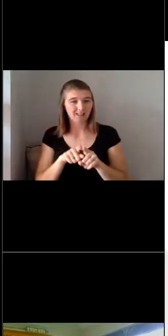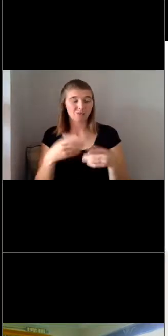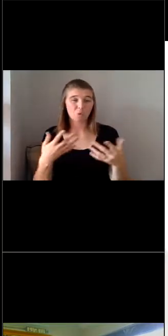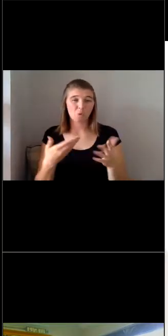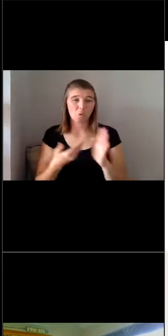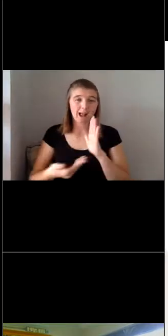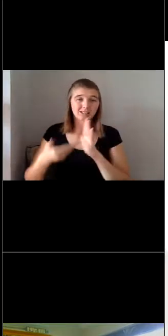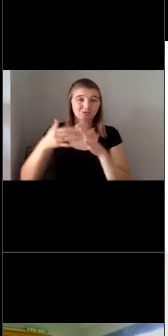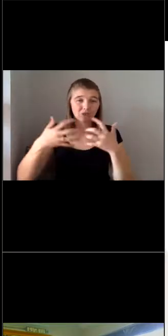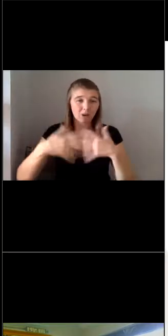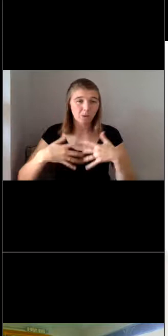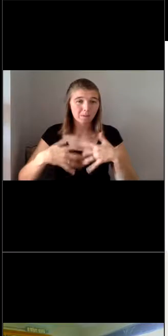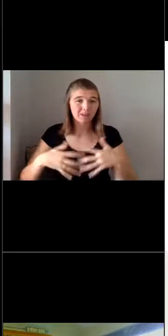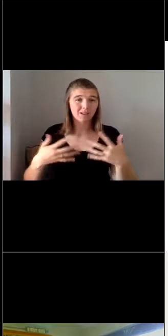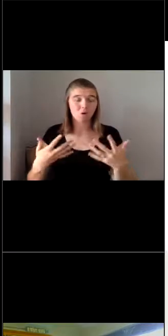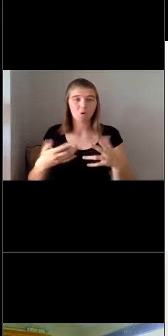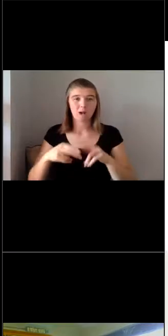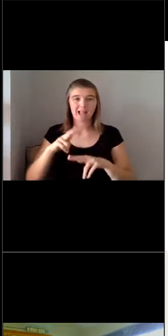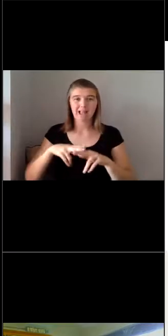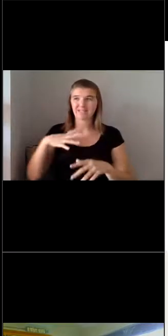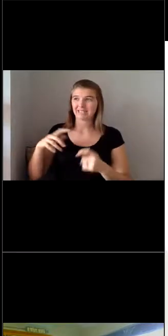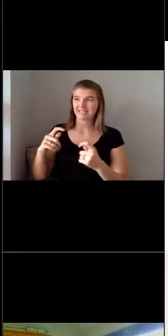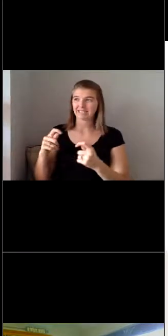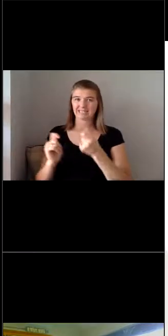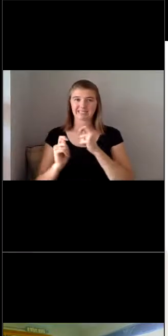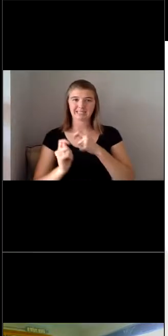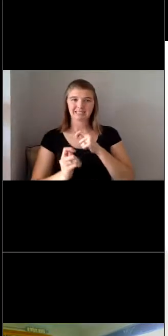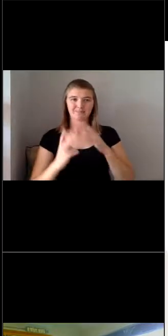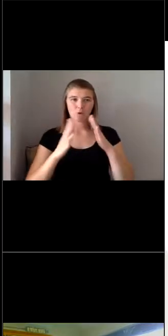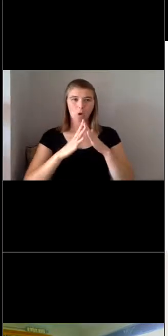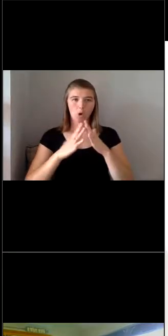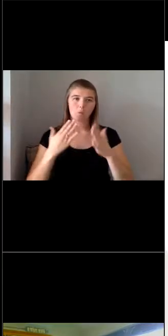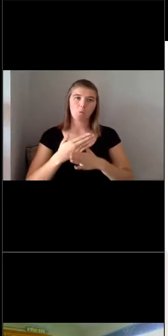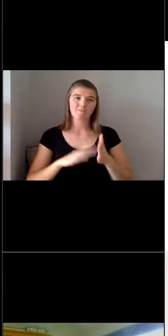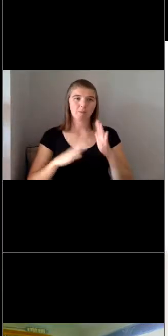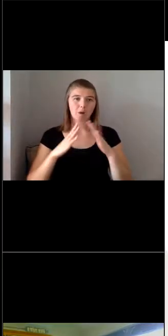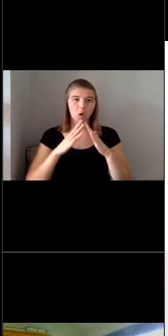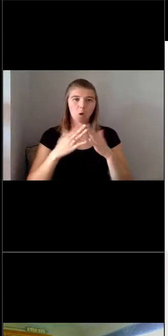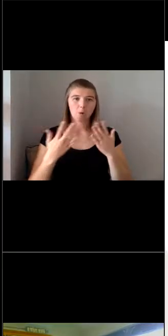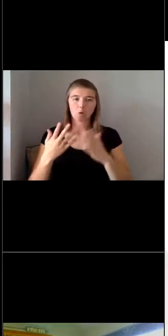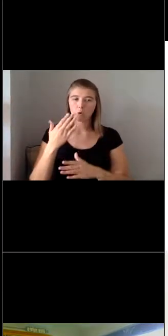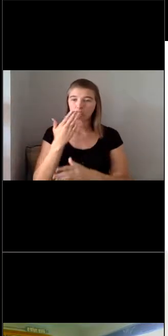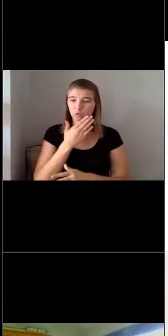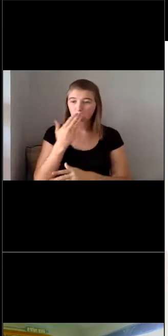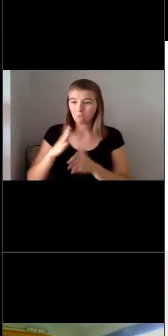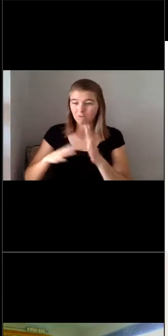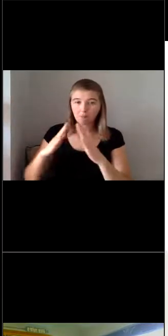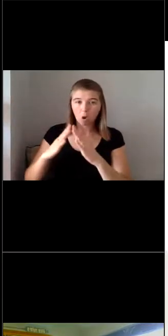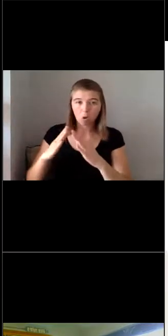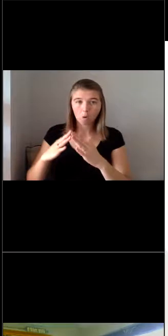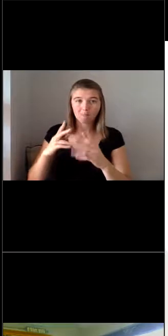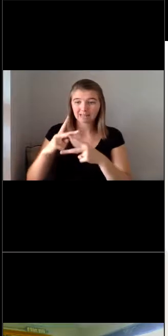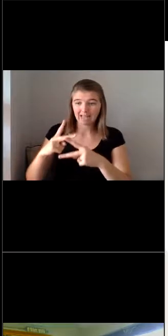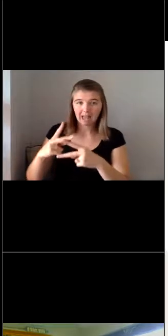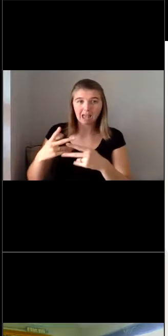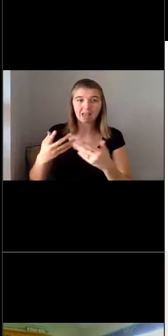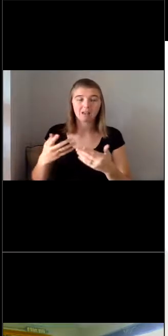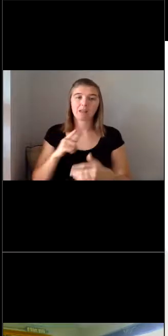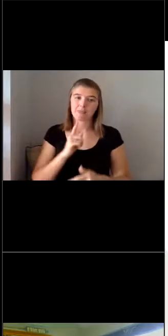that you might need to work from home or to homeschool for people who are under your care. It might help to cover care that's